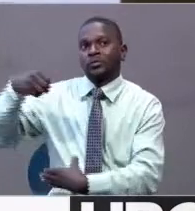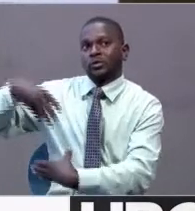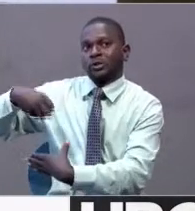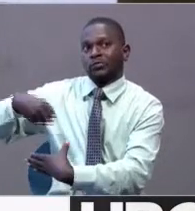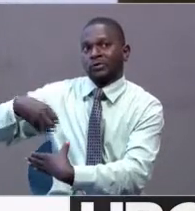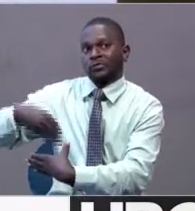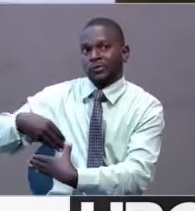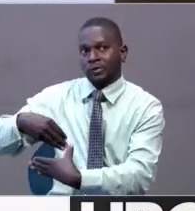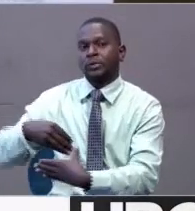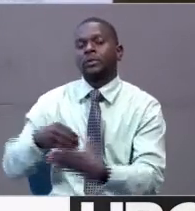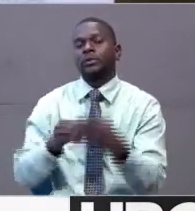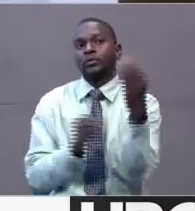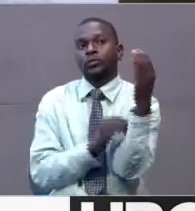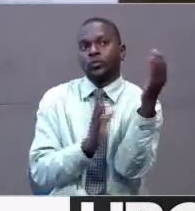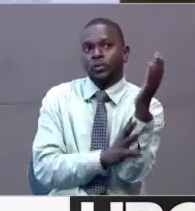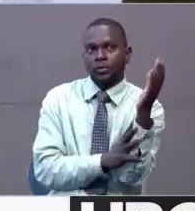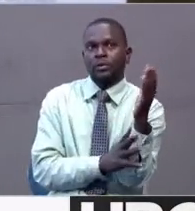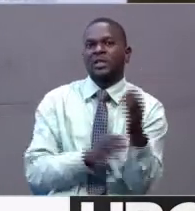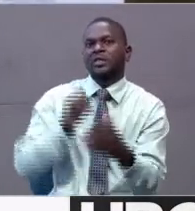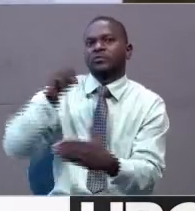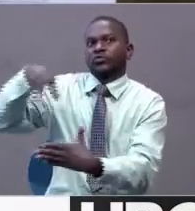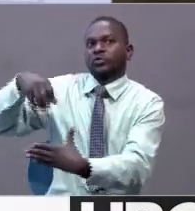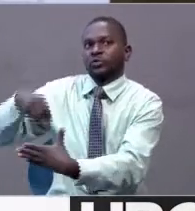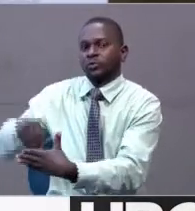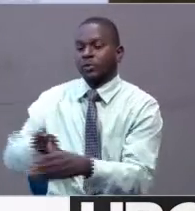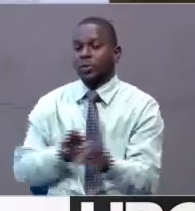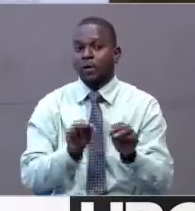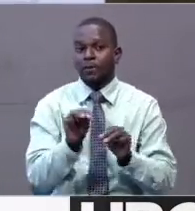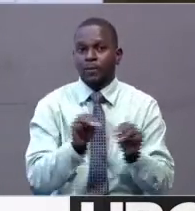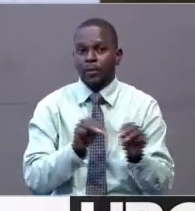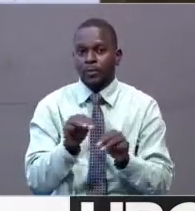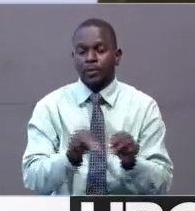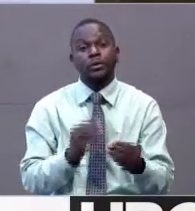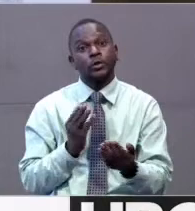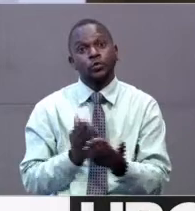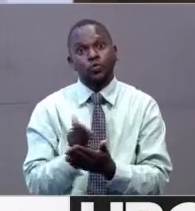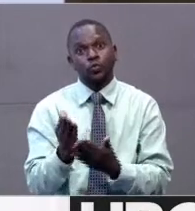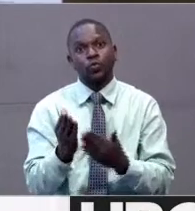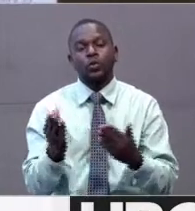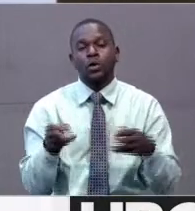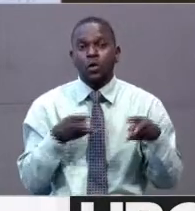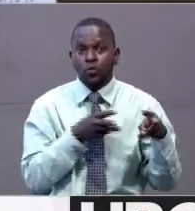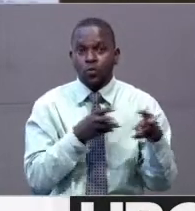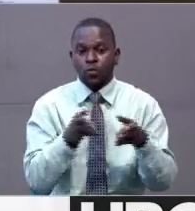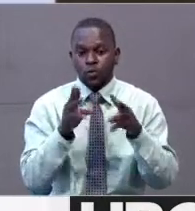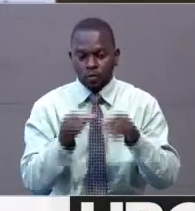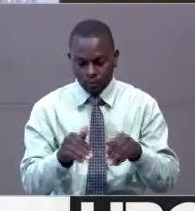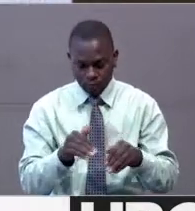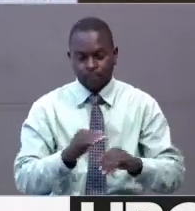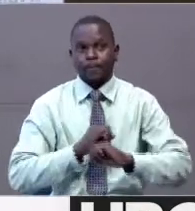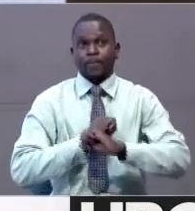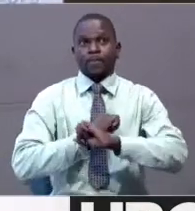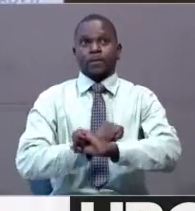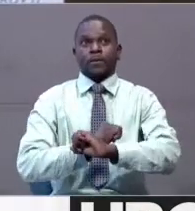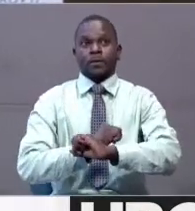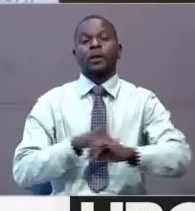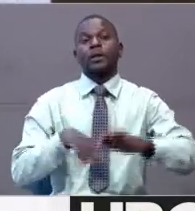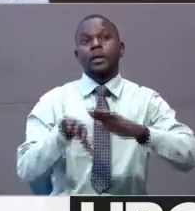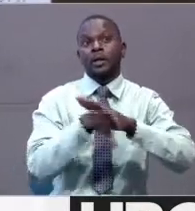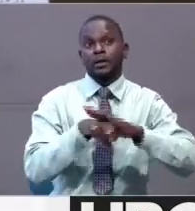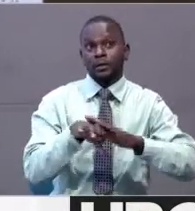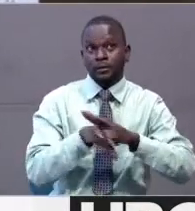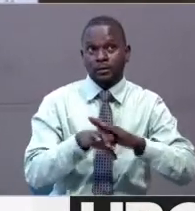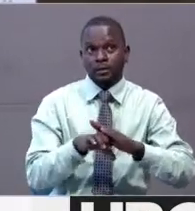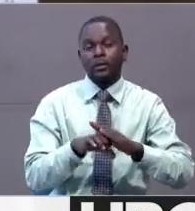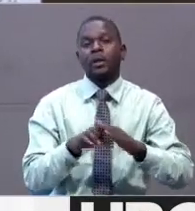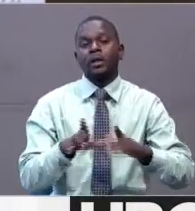just disposed of, but it is managed in the right way, so that we can safeguard both the environment and the